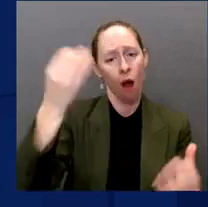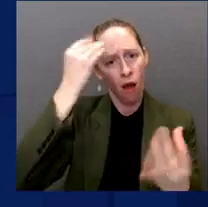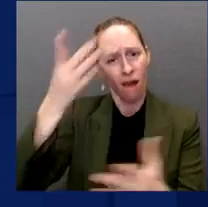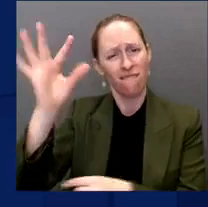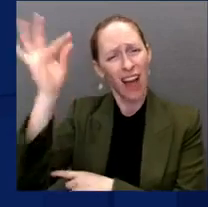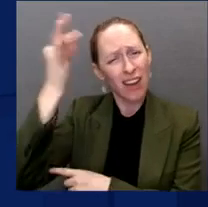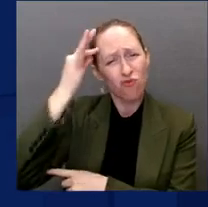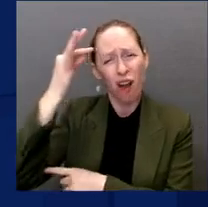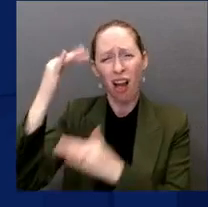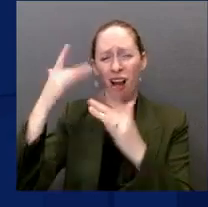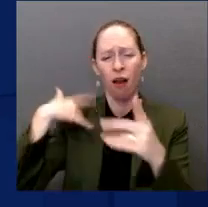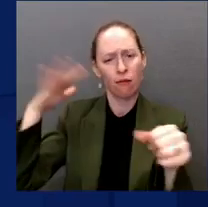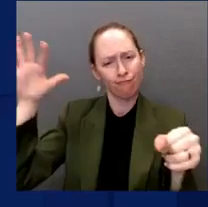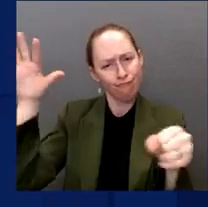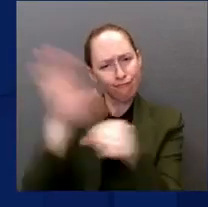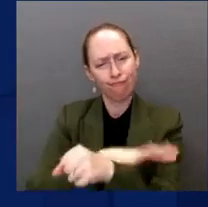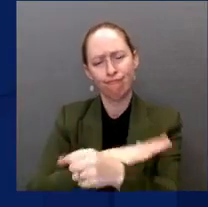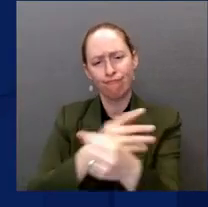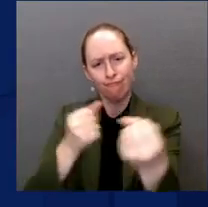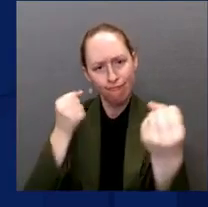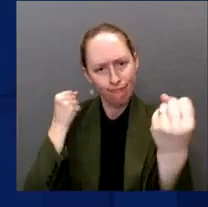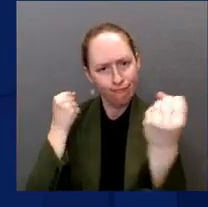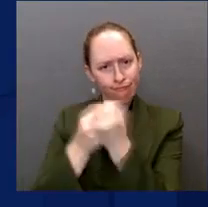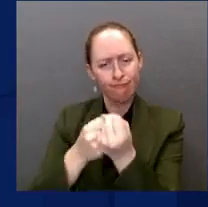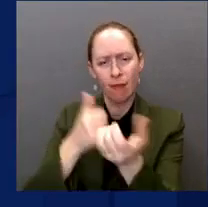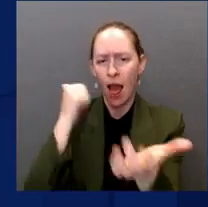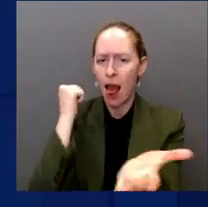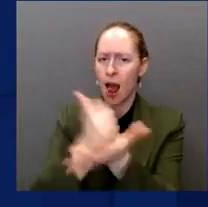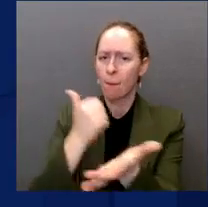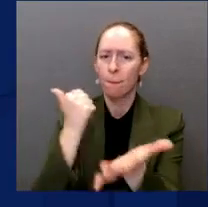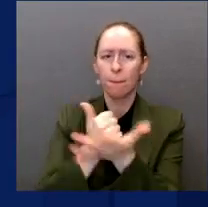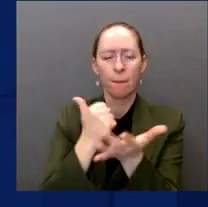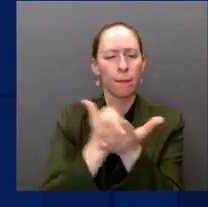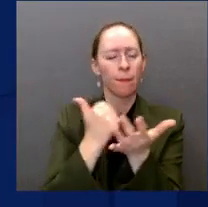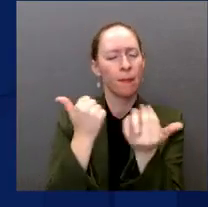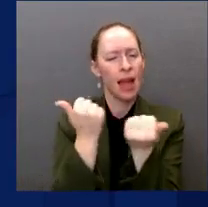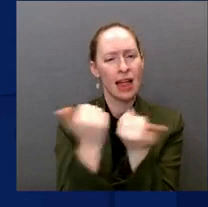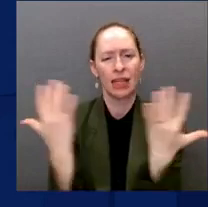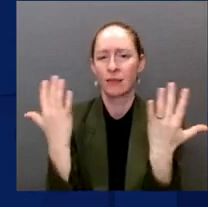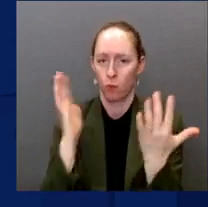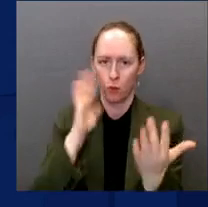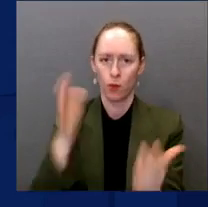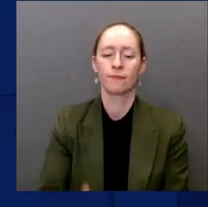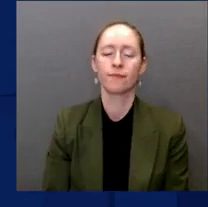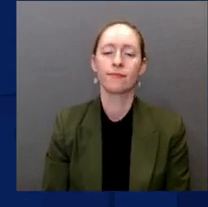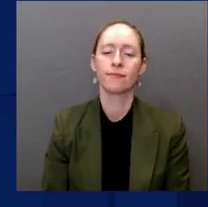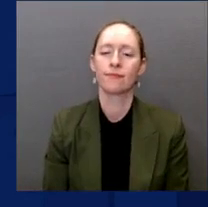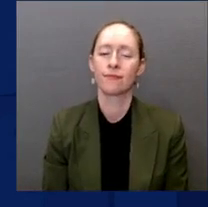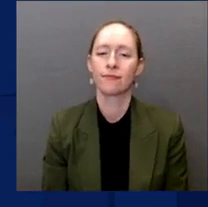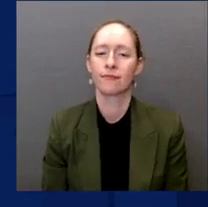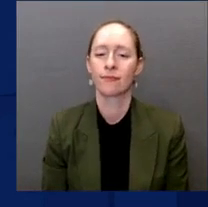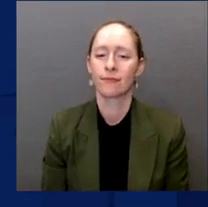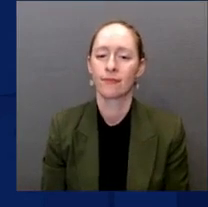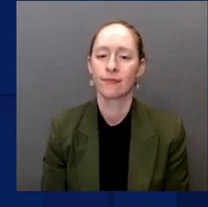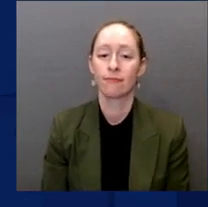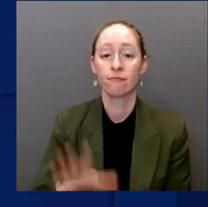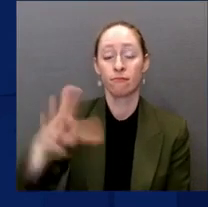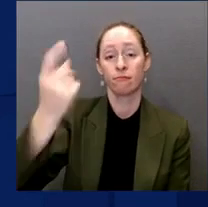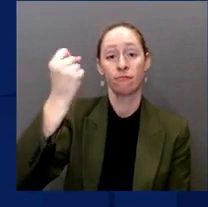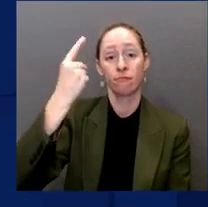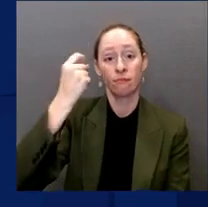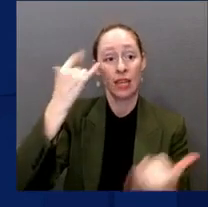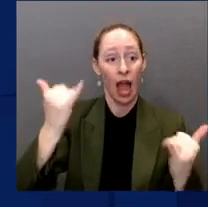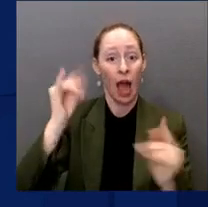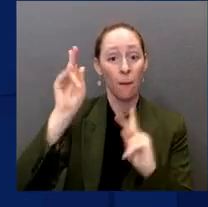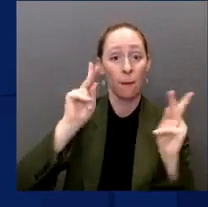want to repeat what I said yesterday to the people of Florida. The storm is incredibly dangerous, to state the obvious. It's life-threatening.